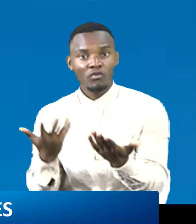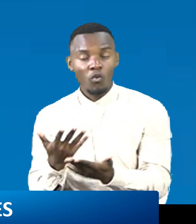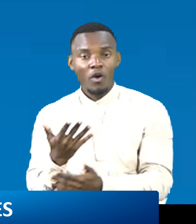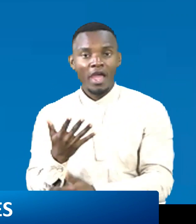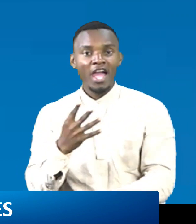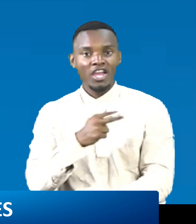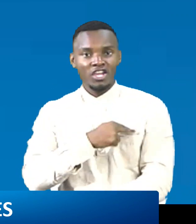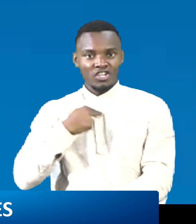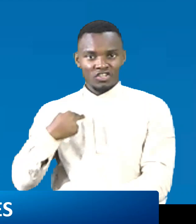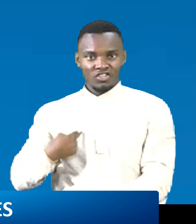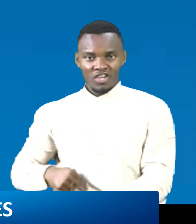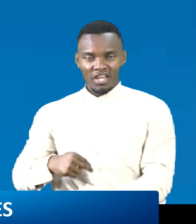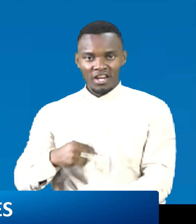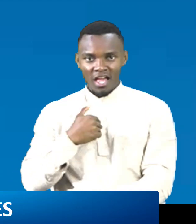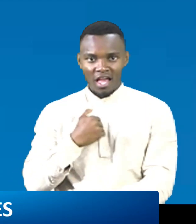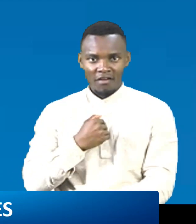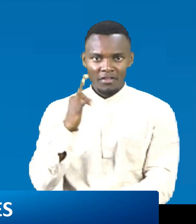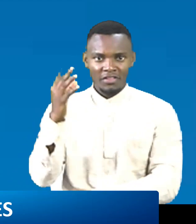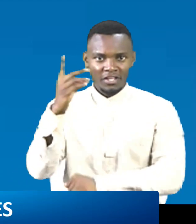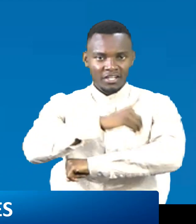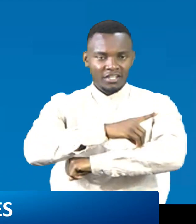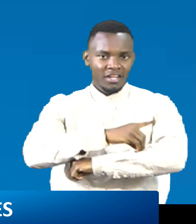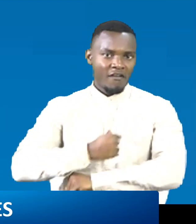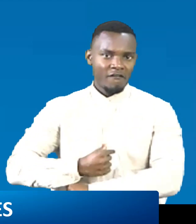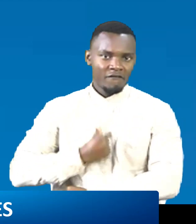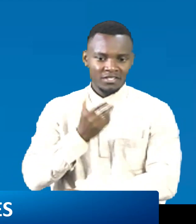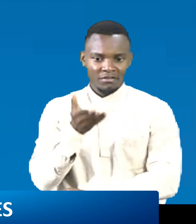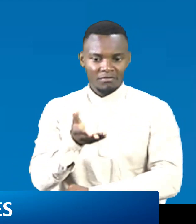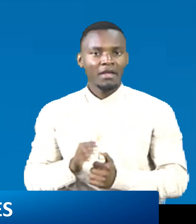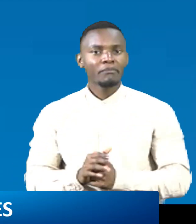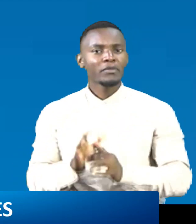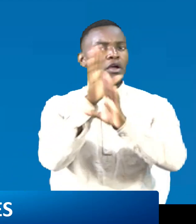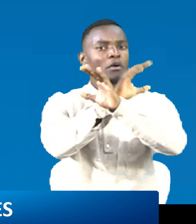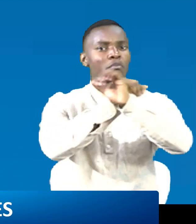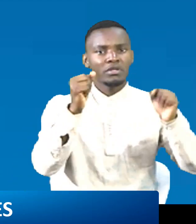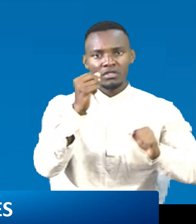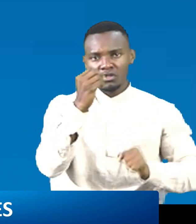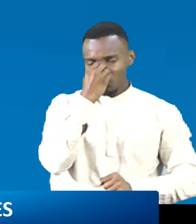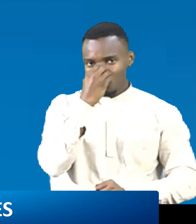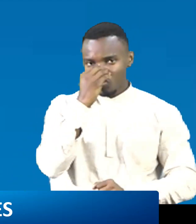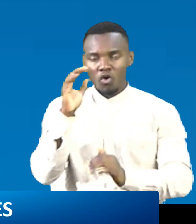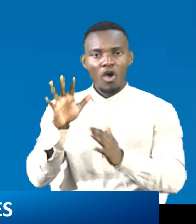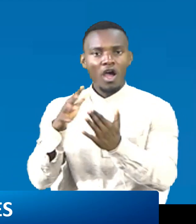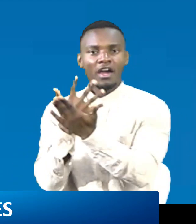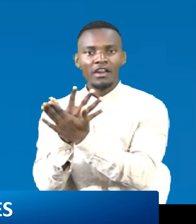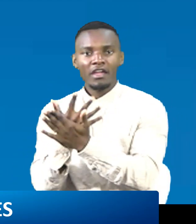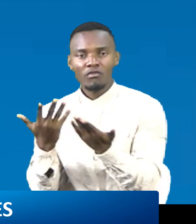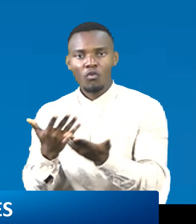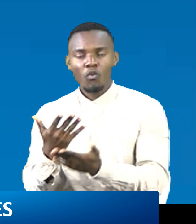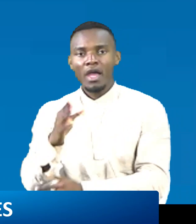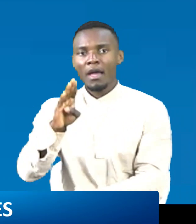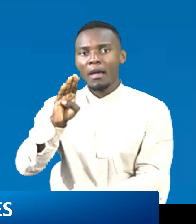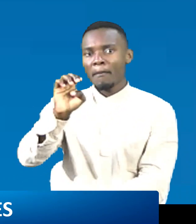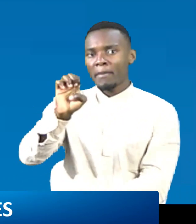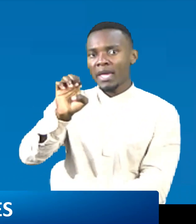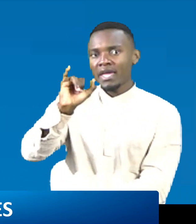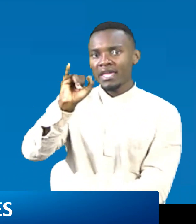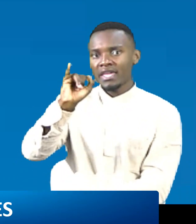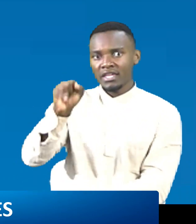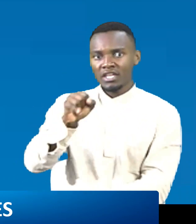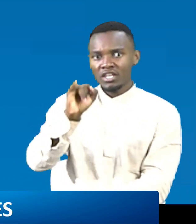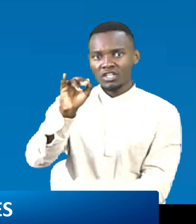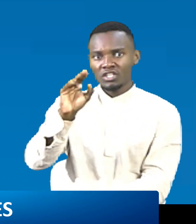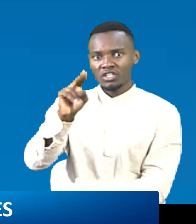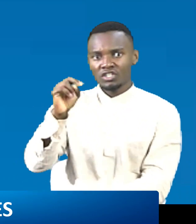For the three-day state visit, President William Ruto has arrived in Beijing to participate in the Third Belt and Road